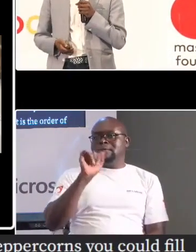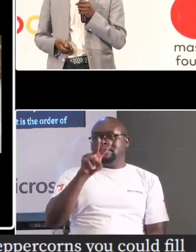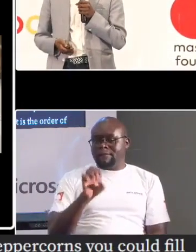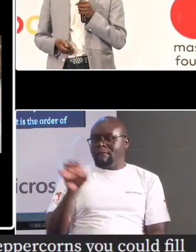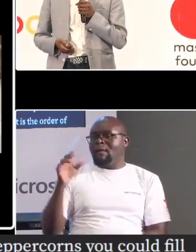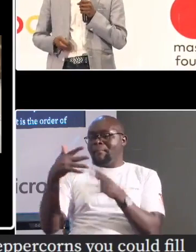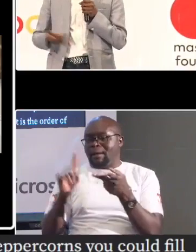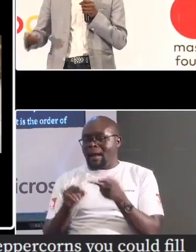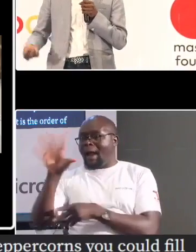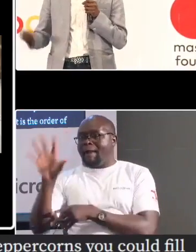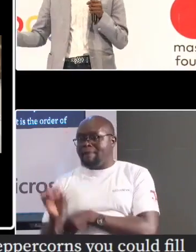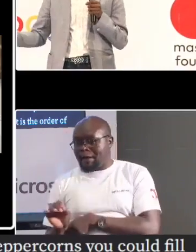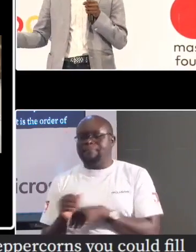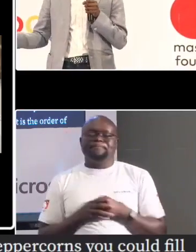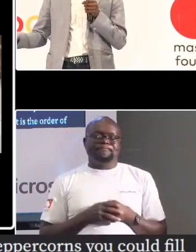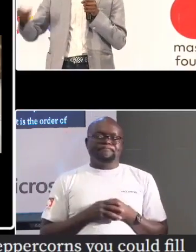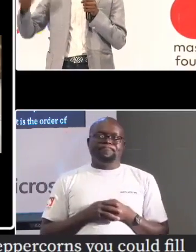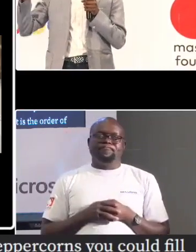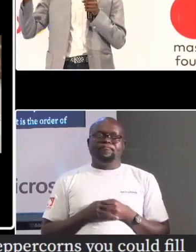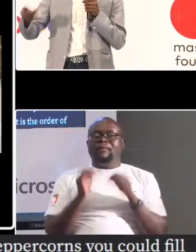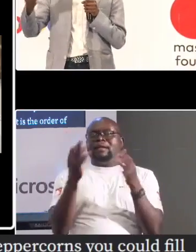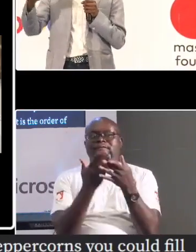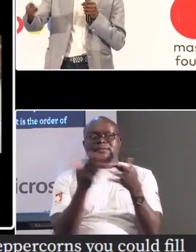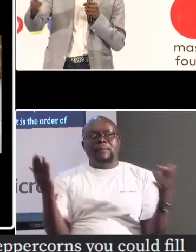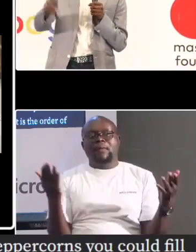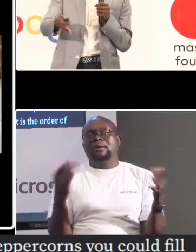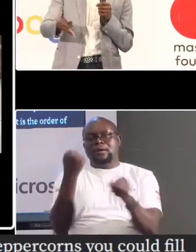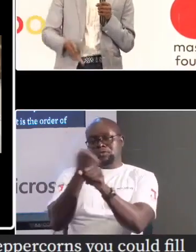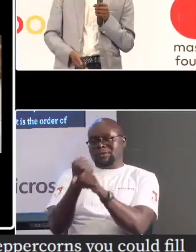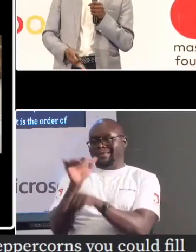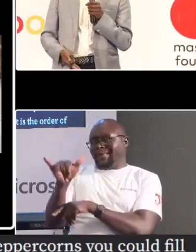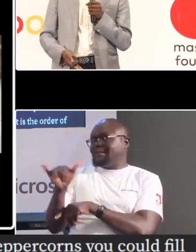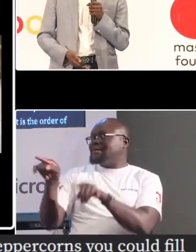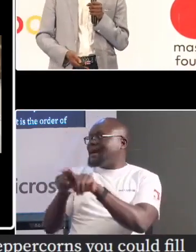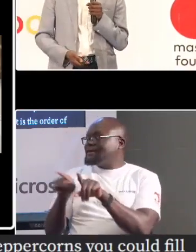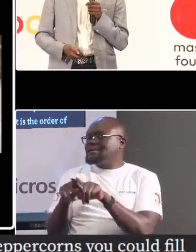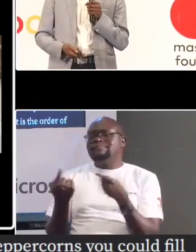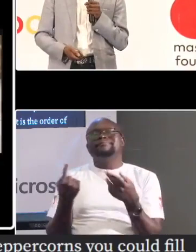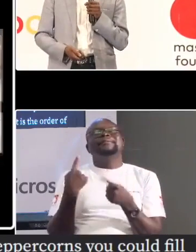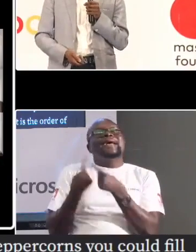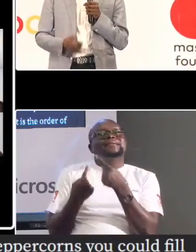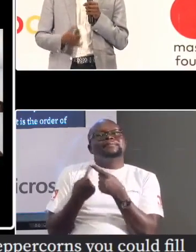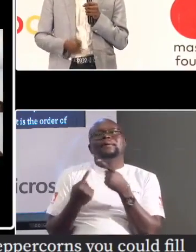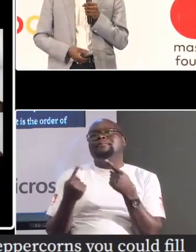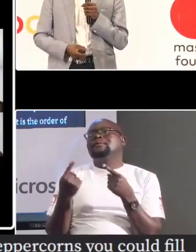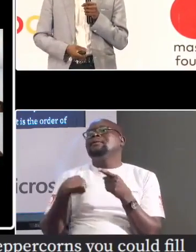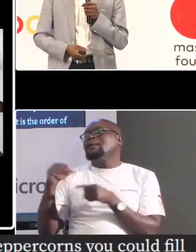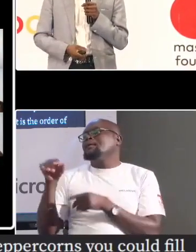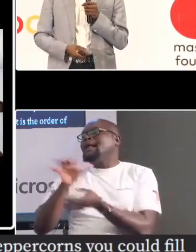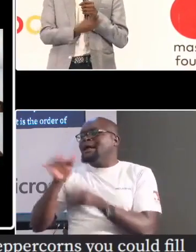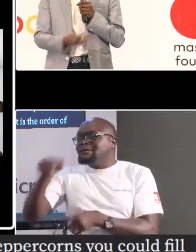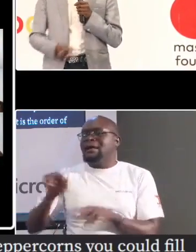African. And, if someone was to conduct that experiment now, they'd be laughed out the